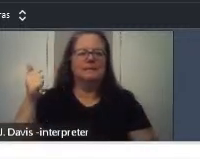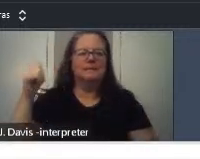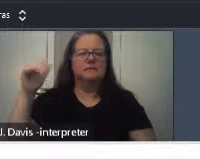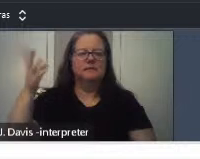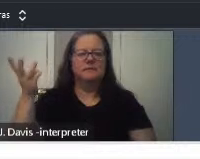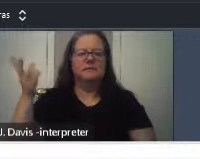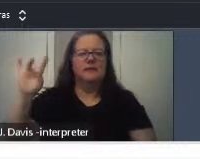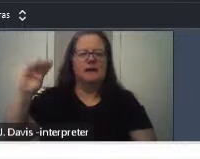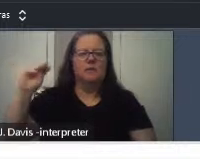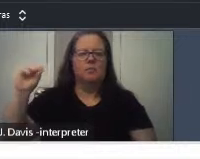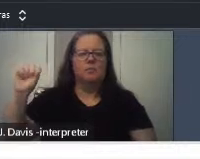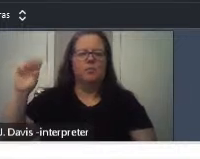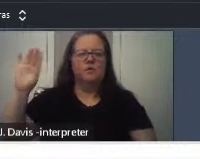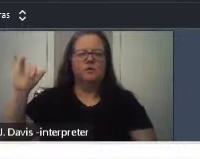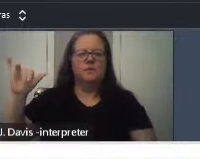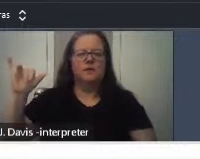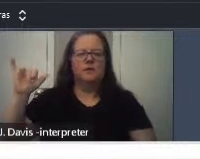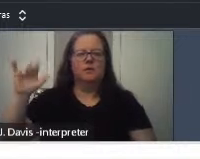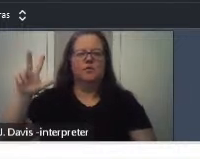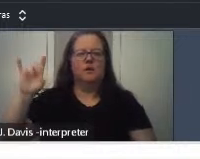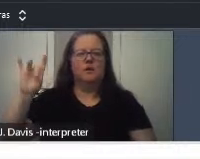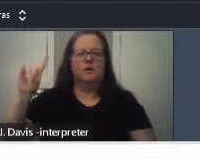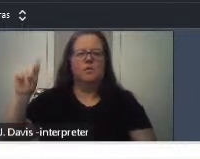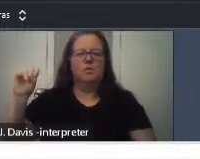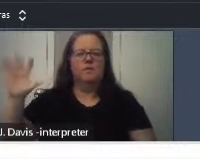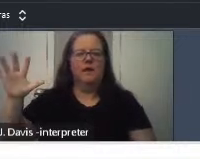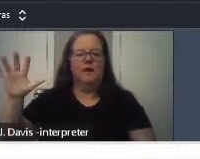1068 Mosby Avenue, Memphis, Tennessee, 38105, parcel number